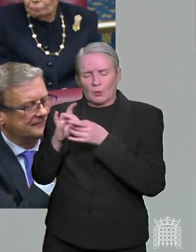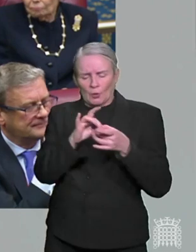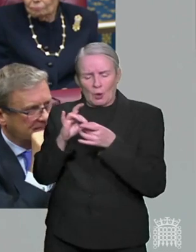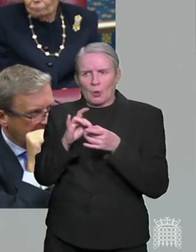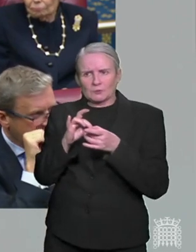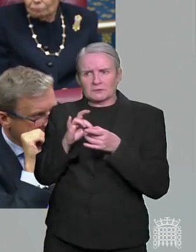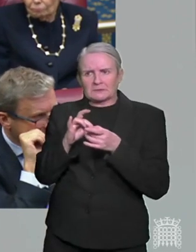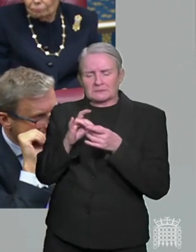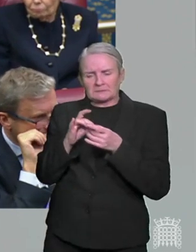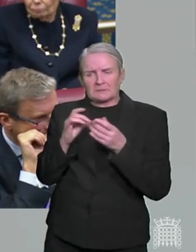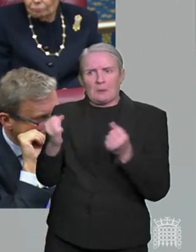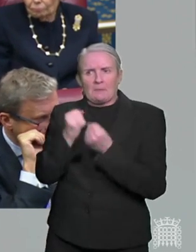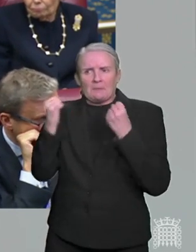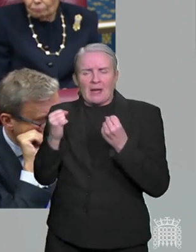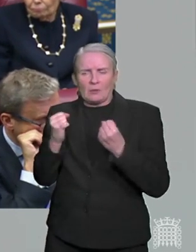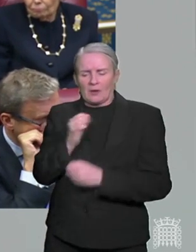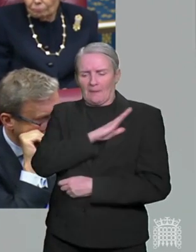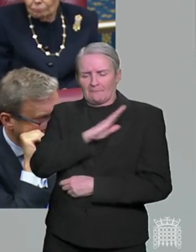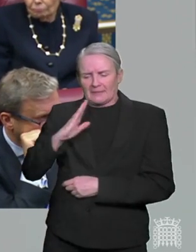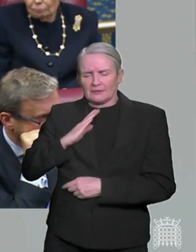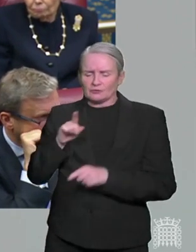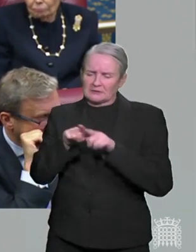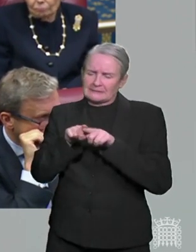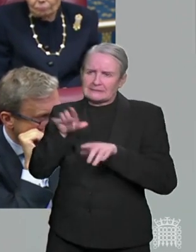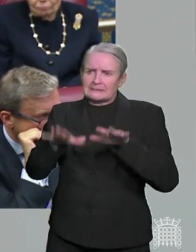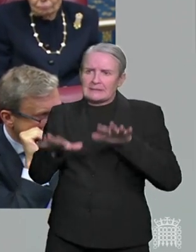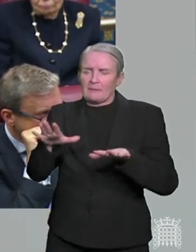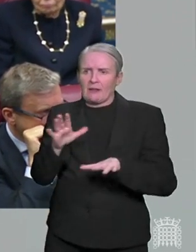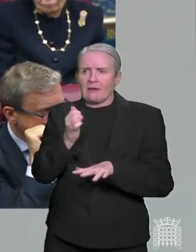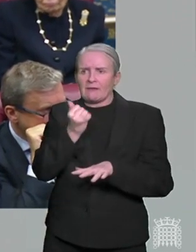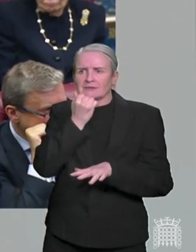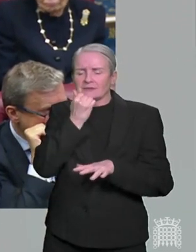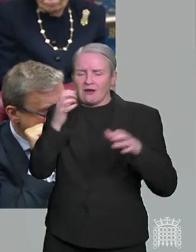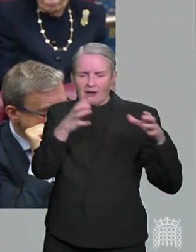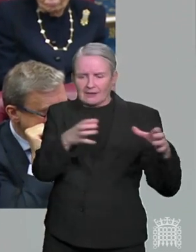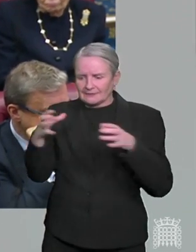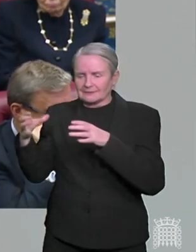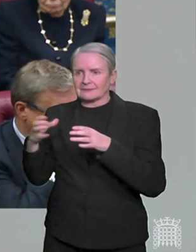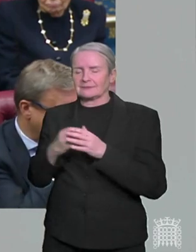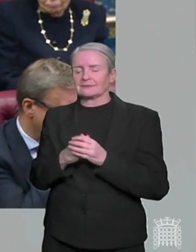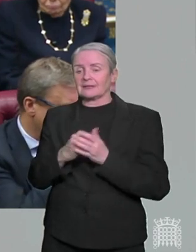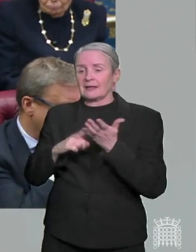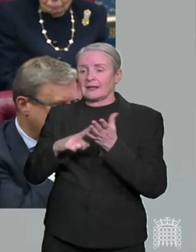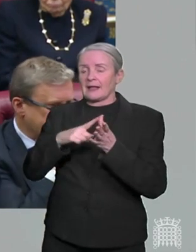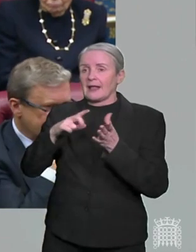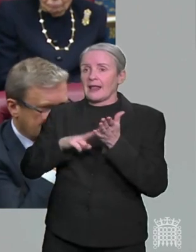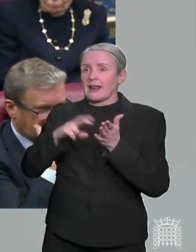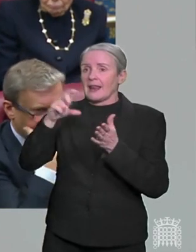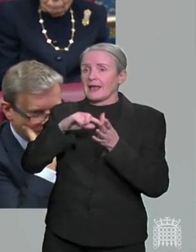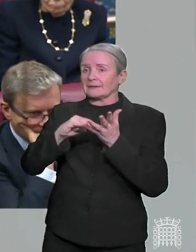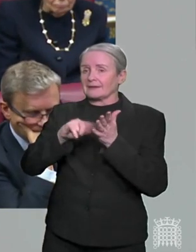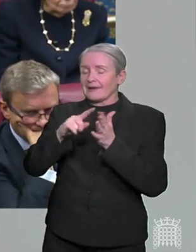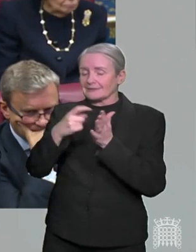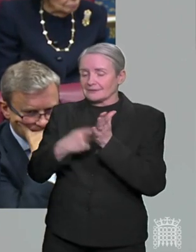similar-sized powers with similar-sized militaries and similar-sized global ambitions, and that's what the Lancaster House Agreement that he did so much to bring about was all